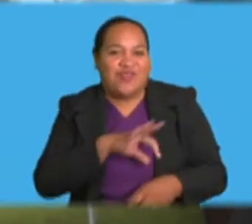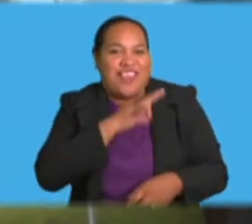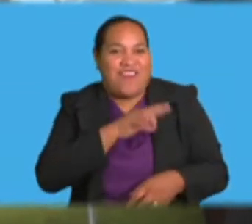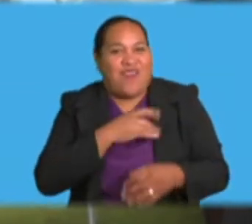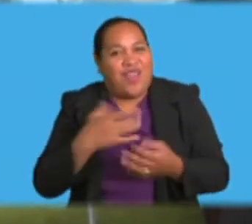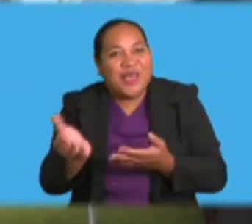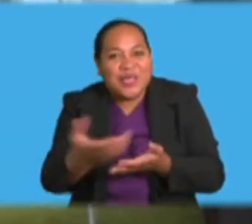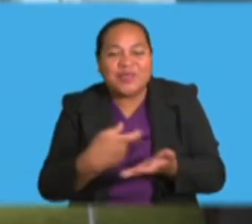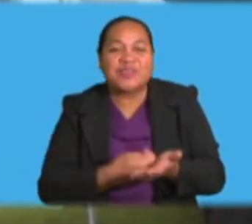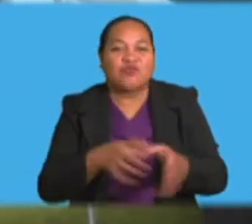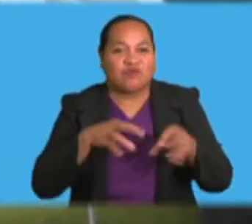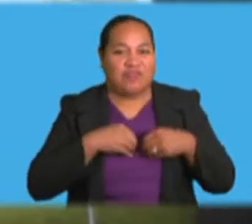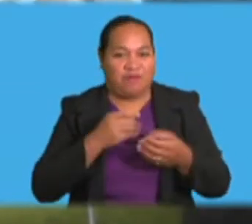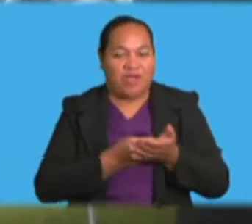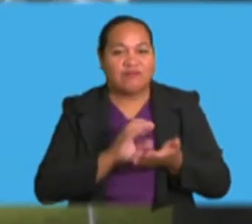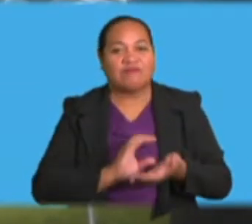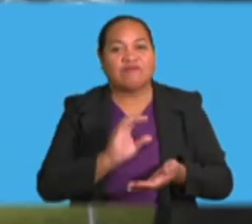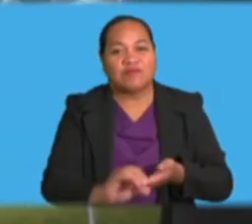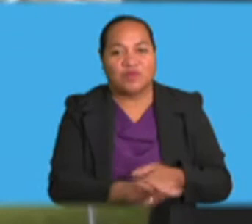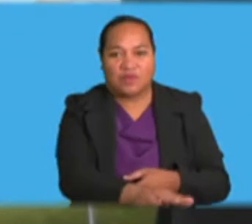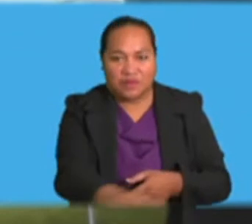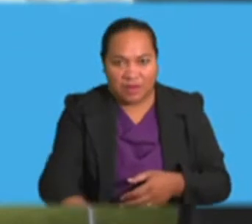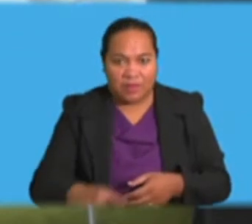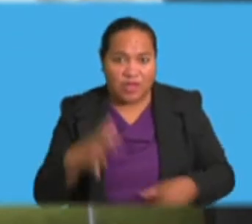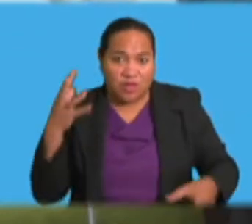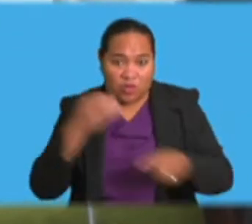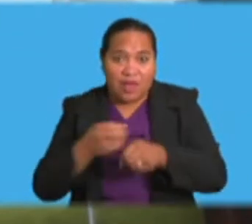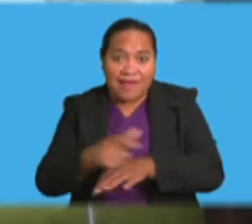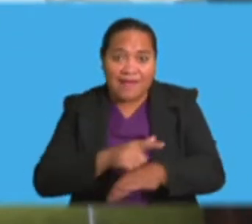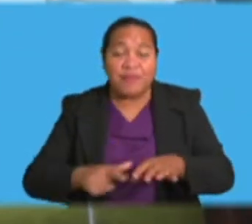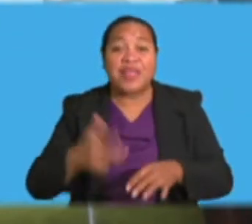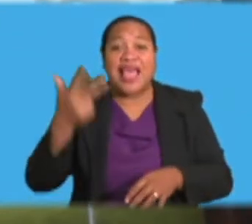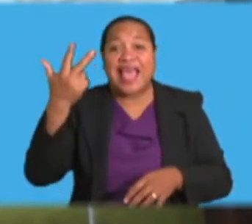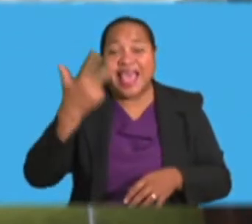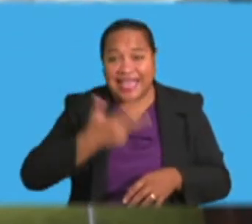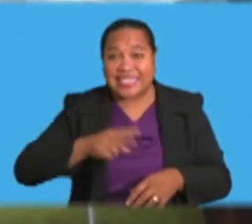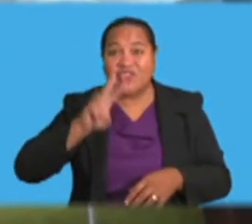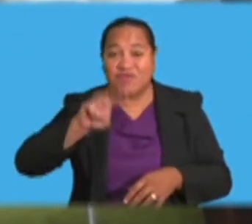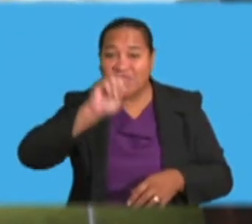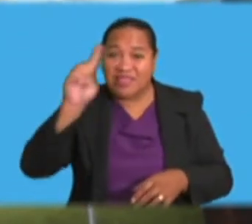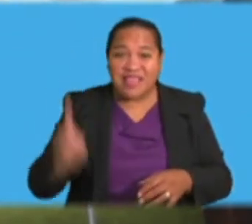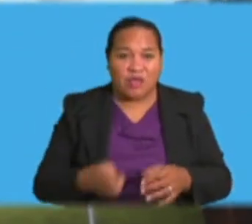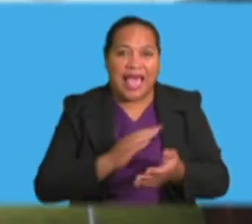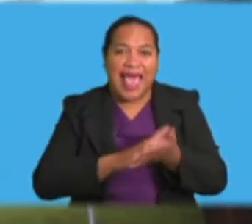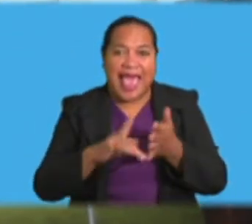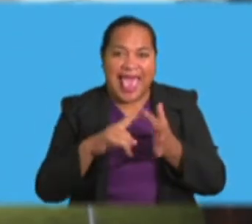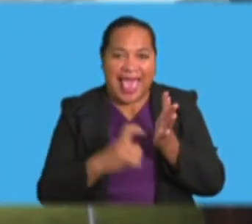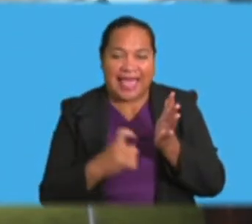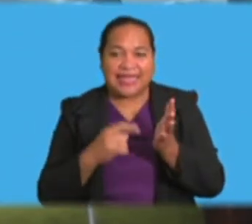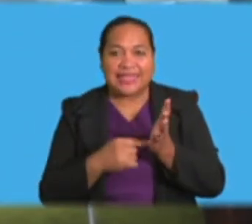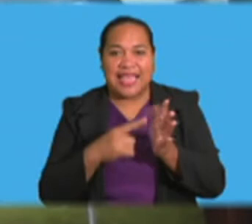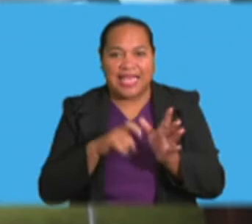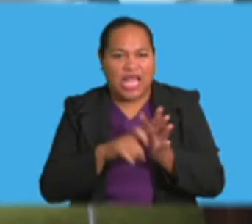and with delight. Total land under Fiji Pine Limited, Madam Speaker, is 83,000 hectares, not 50,000 hectares